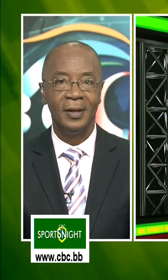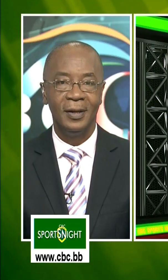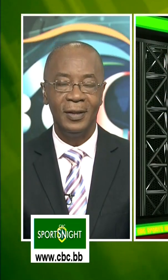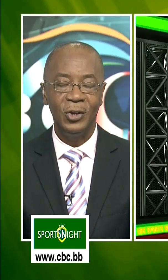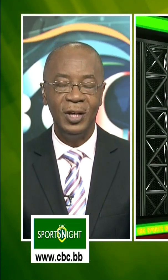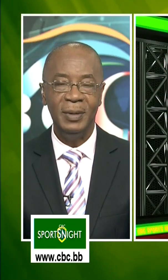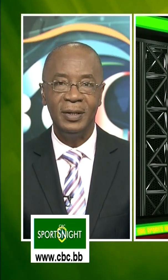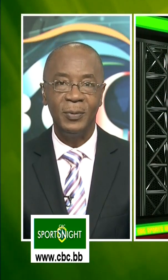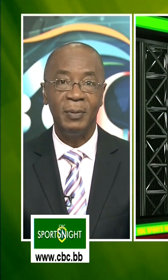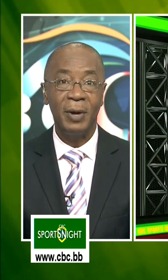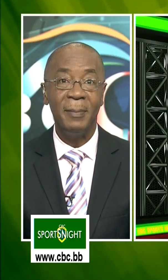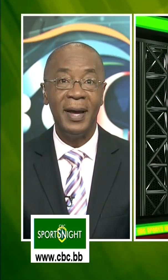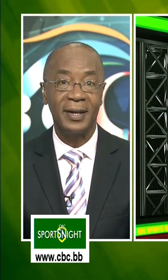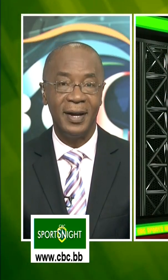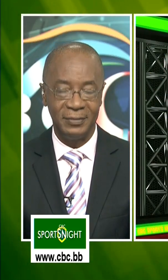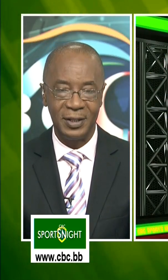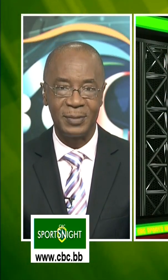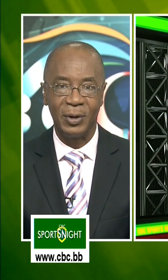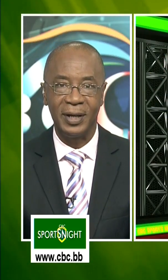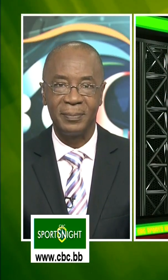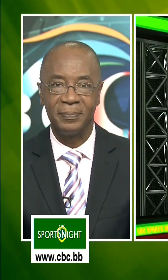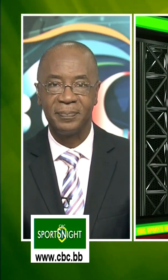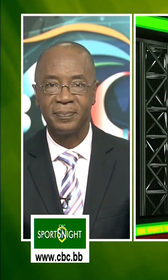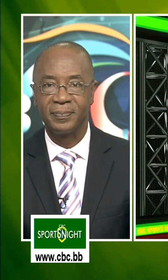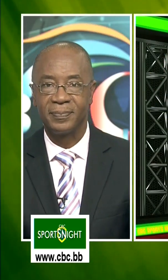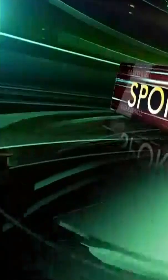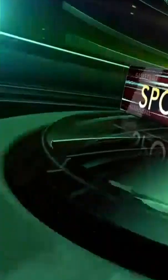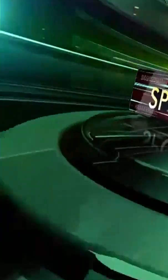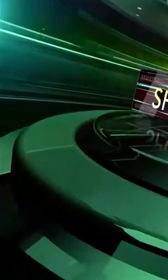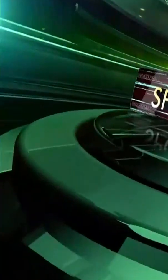to you. Thank you, Damien. We'll be right back after this break.